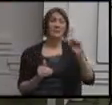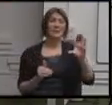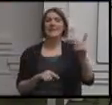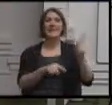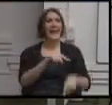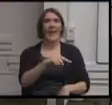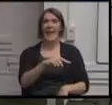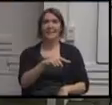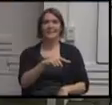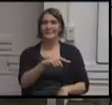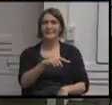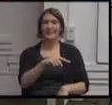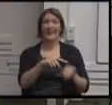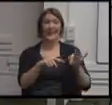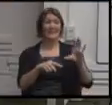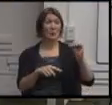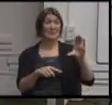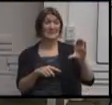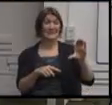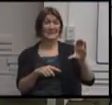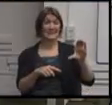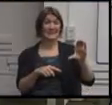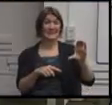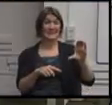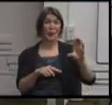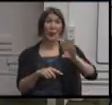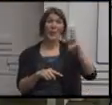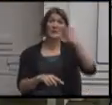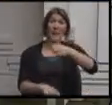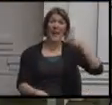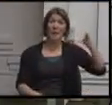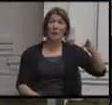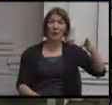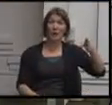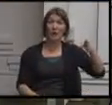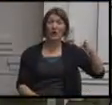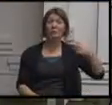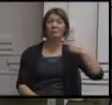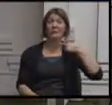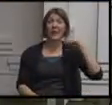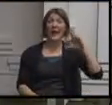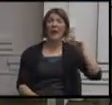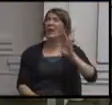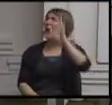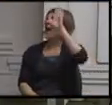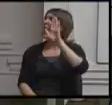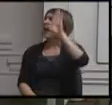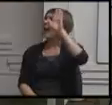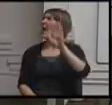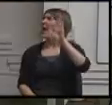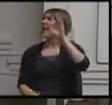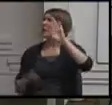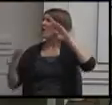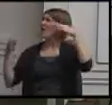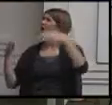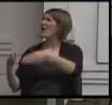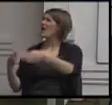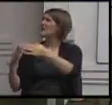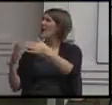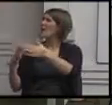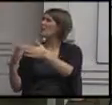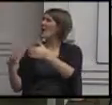do. Because if you're a chamber member and you're out in West Brattleboro, out on Putney Road, you're going to go, why is all your focus down on Main